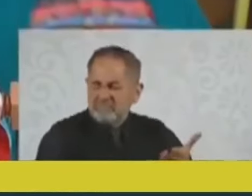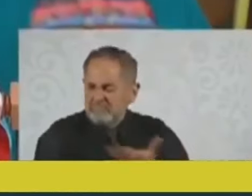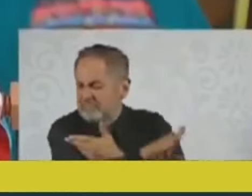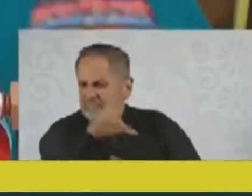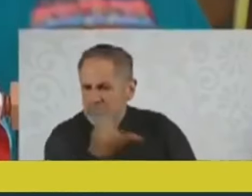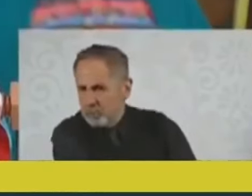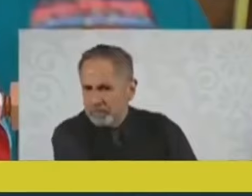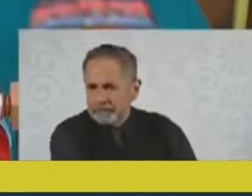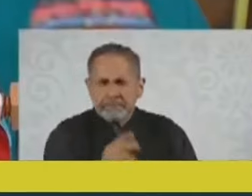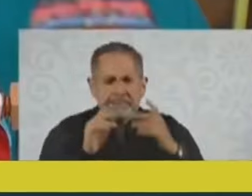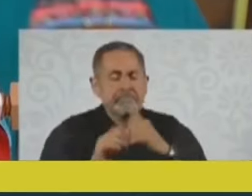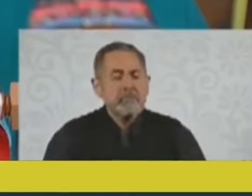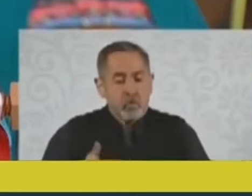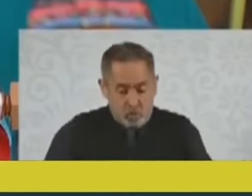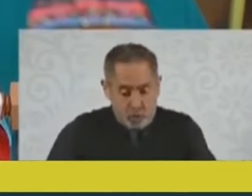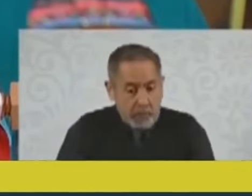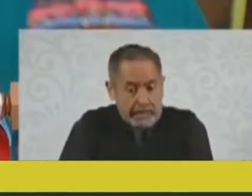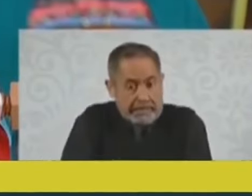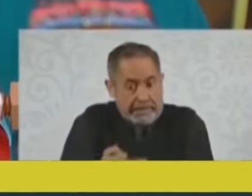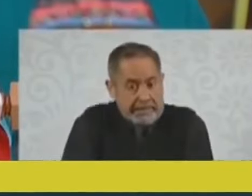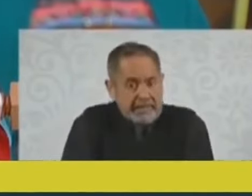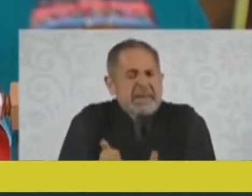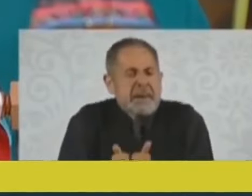discrimination. I am here